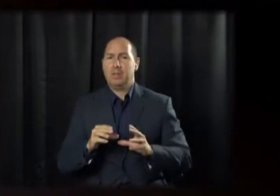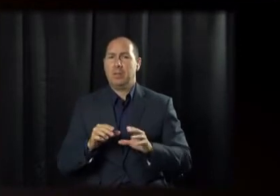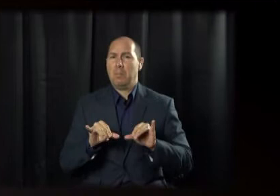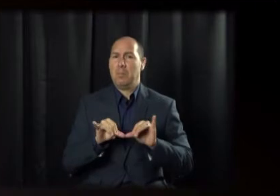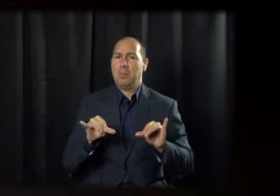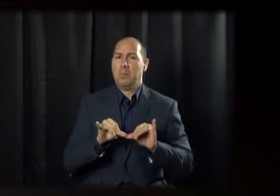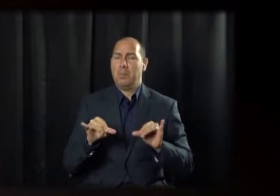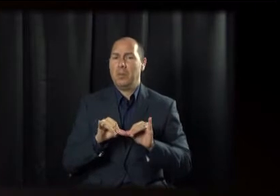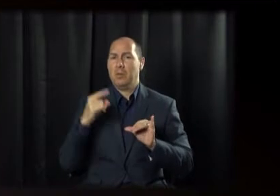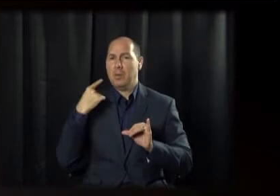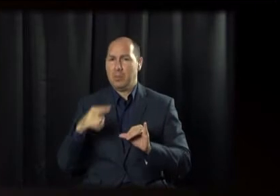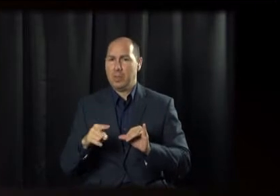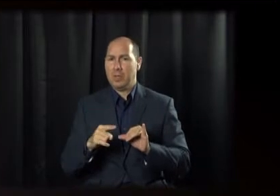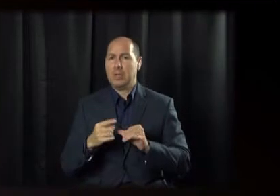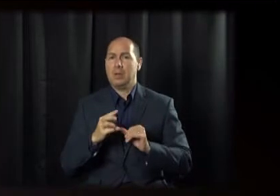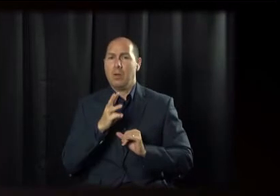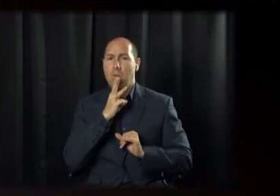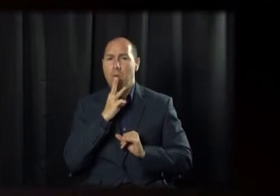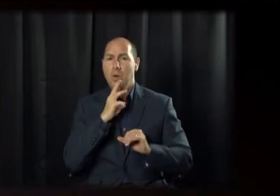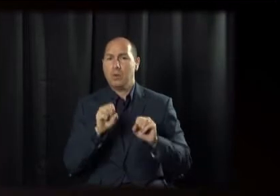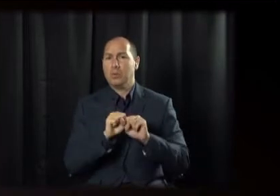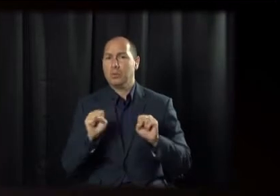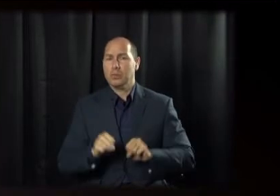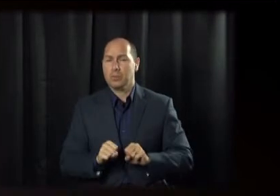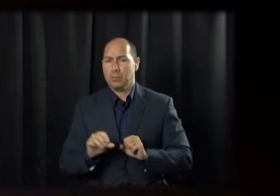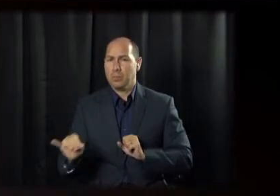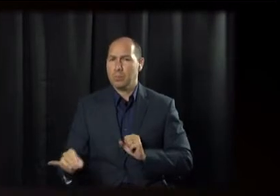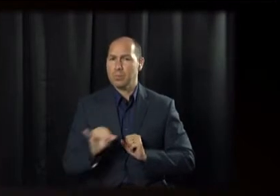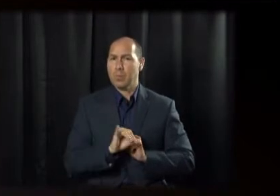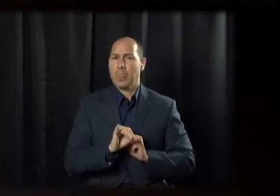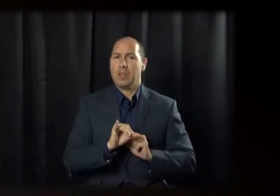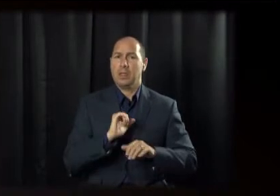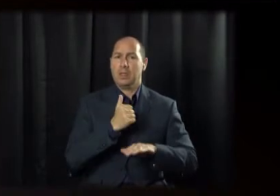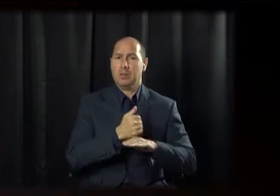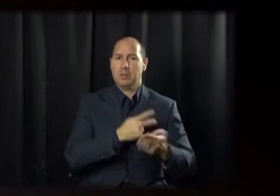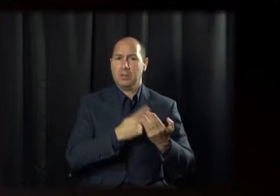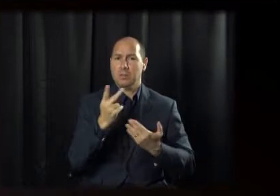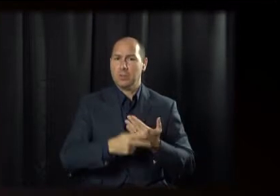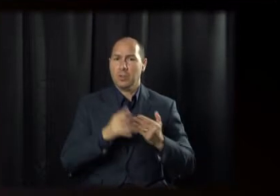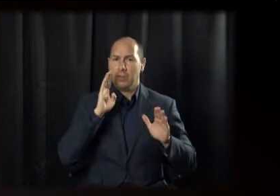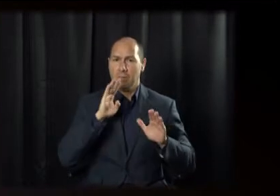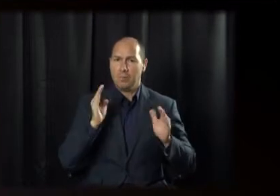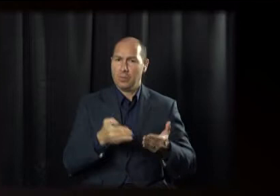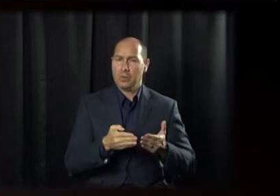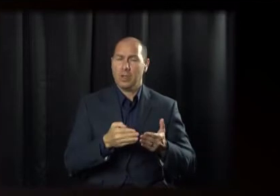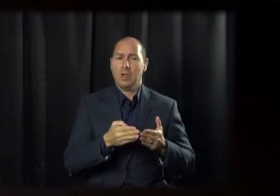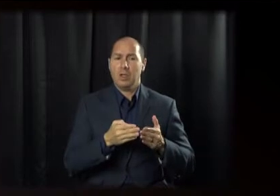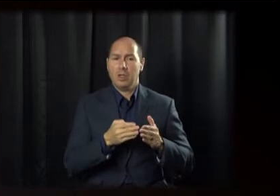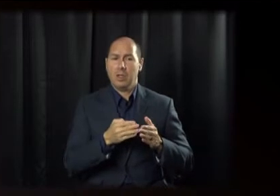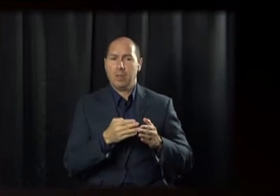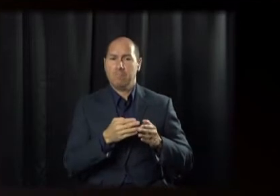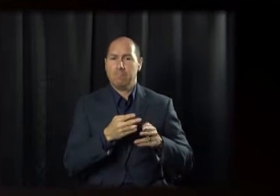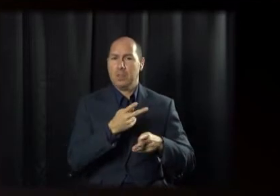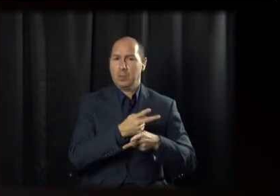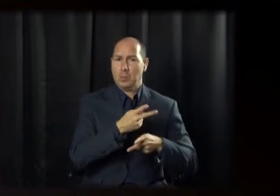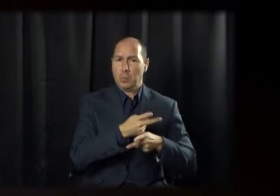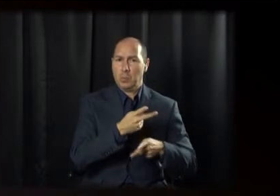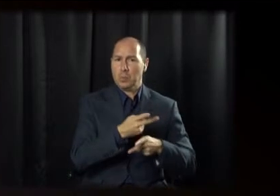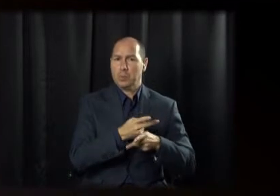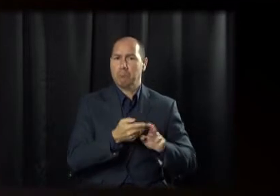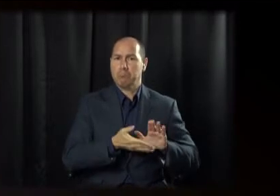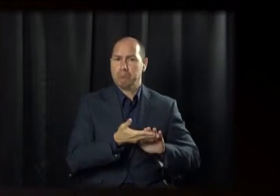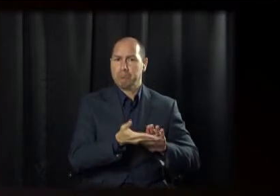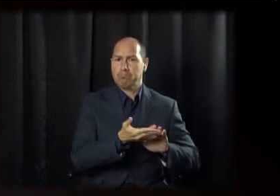system, the creation of a new asset maintenance program that focuses on preventive maintenance, and the design and publication